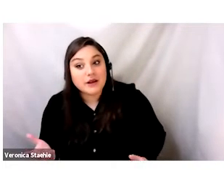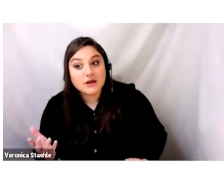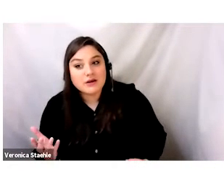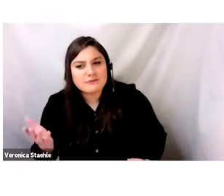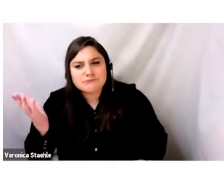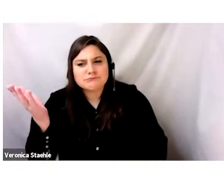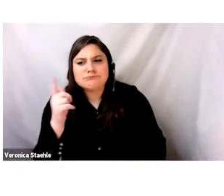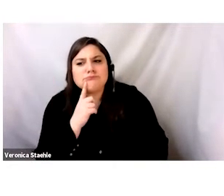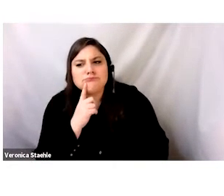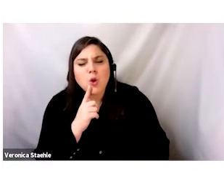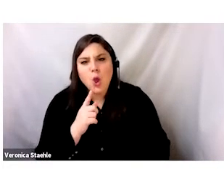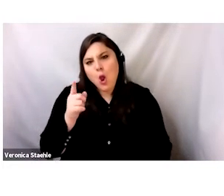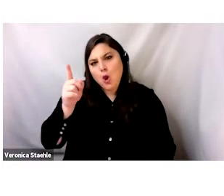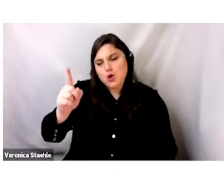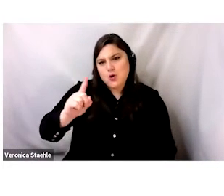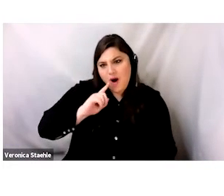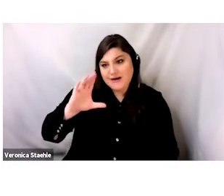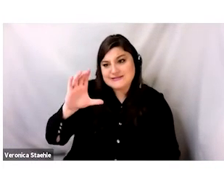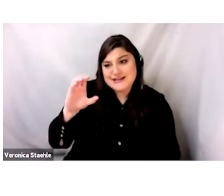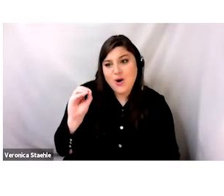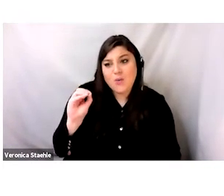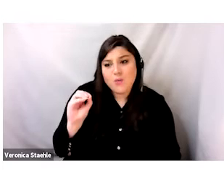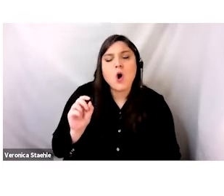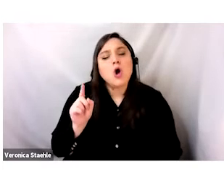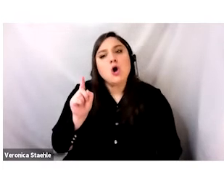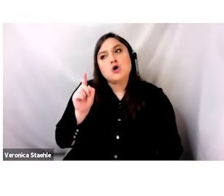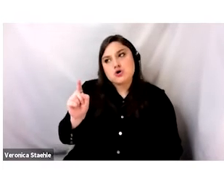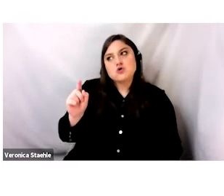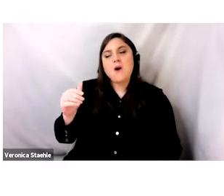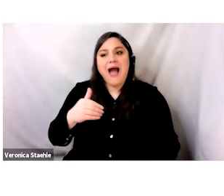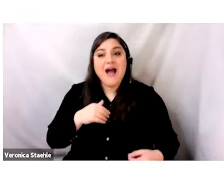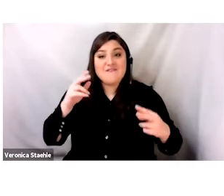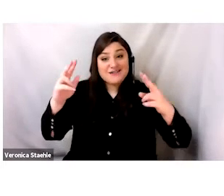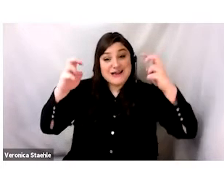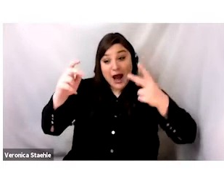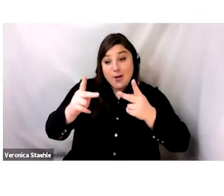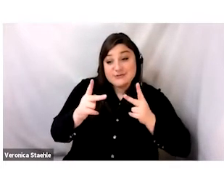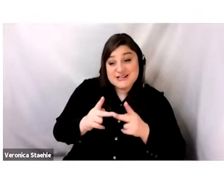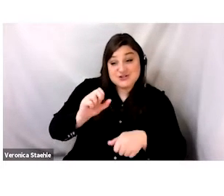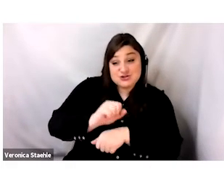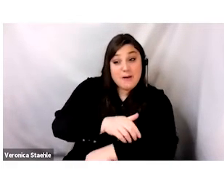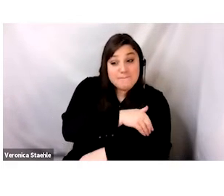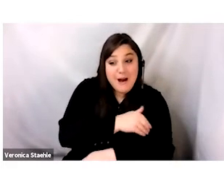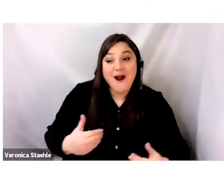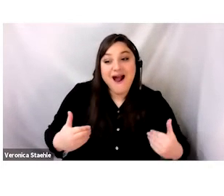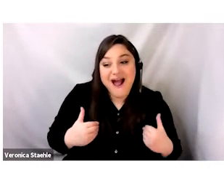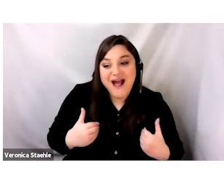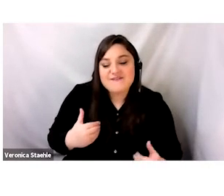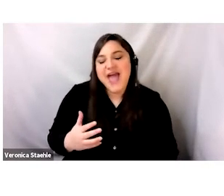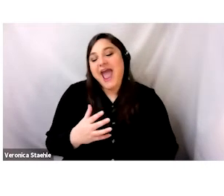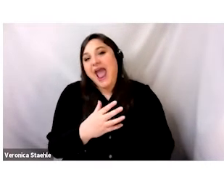how do you not recognize that? Yes, there are title power, but there's also power in